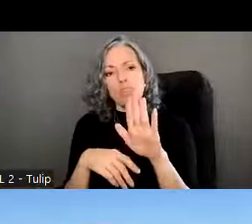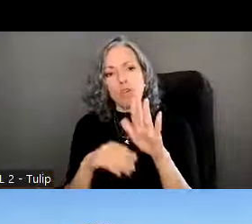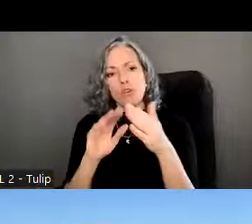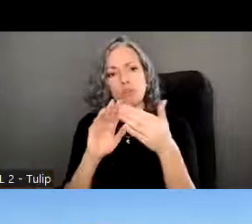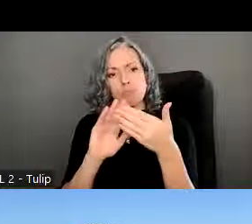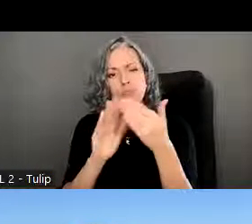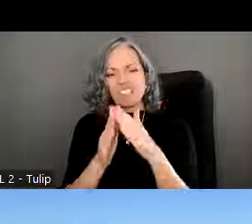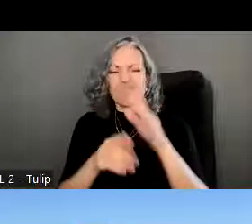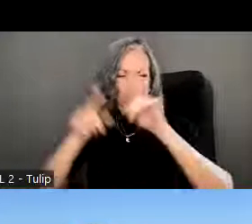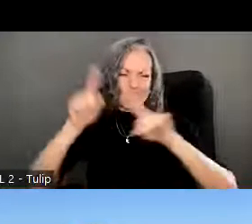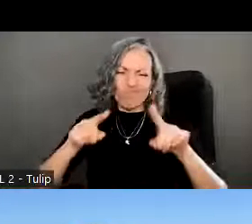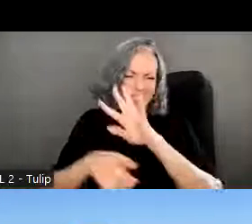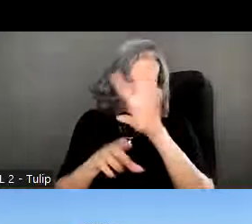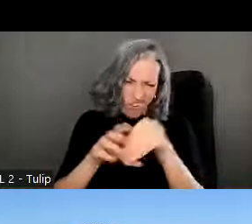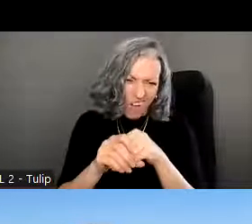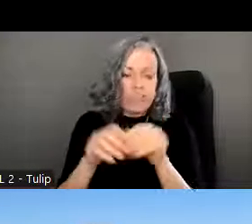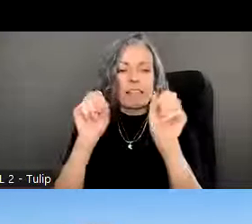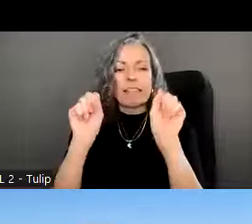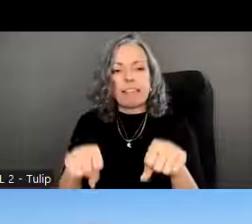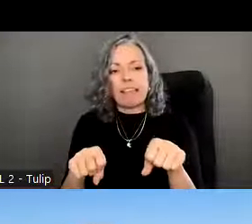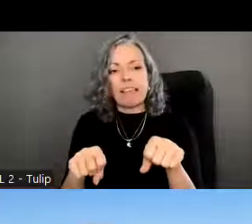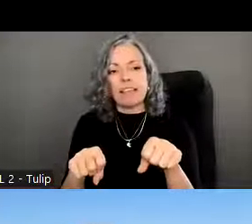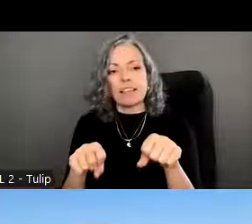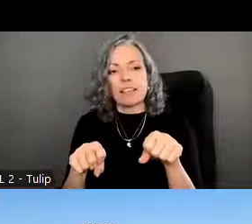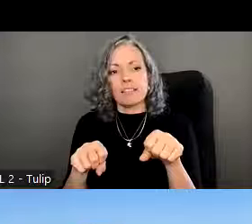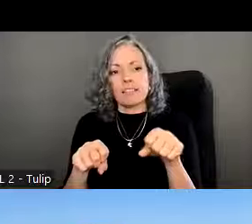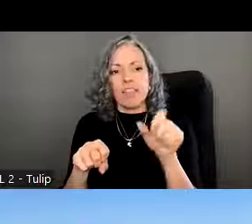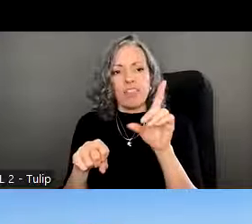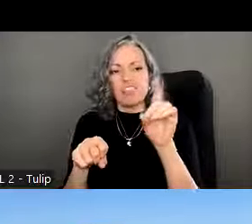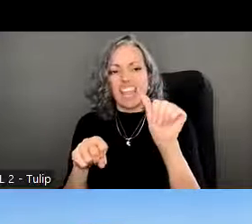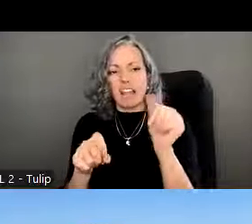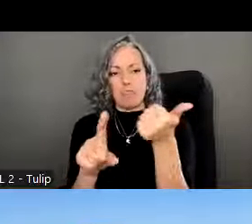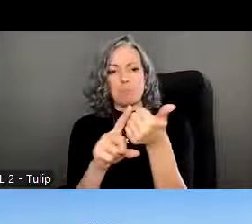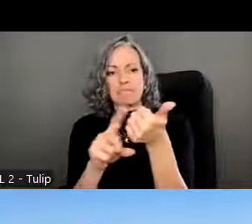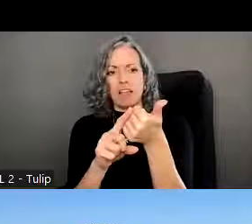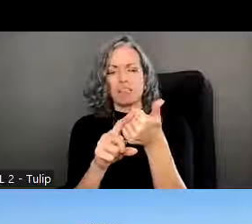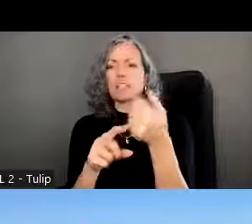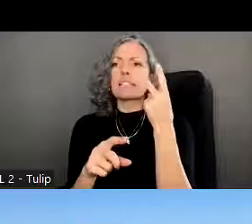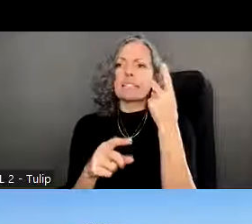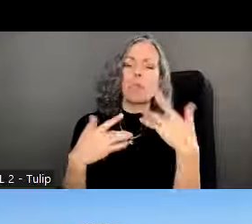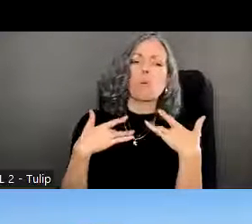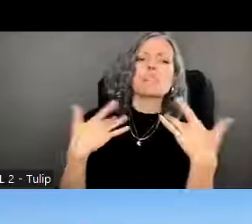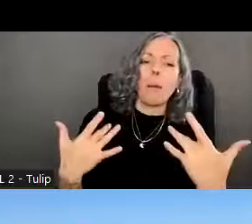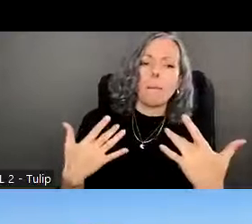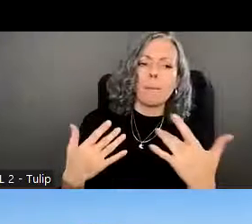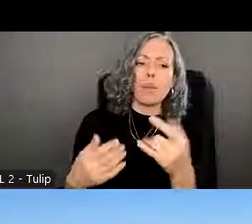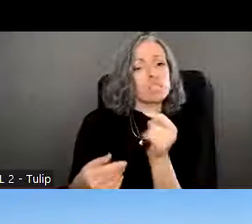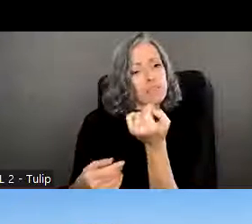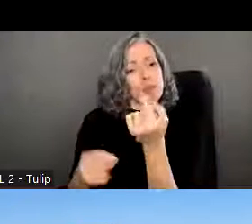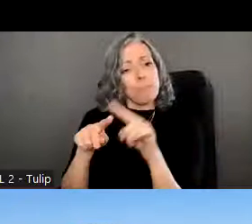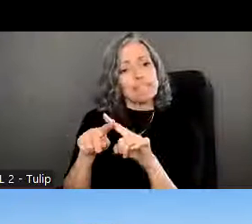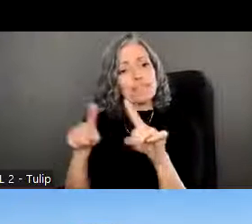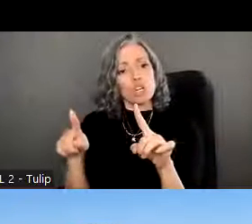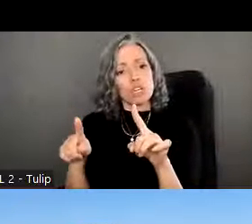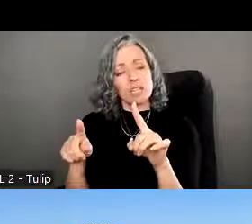population, many, many different things. They essentially can run their own data and see what's going on, which is a little bit different